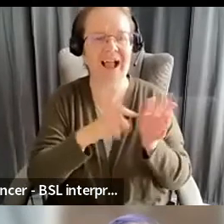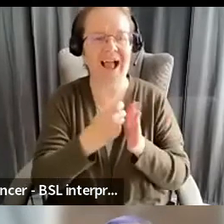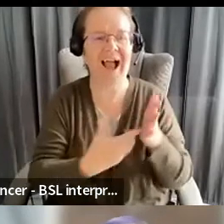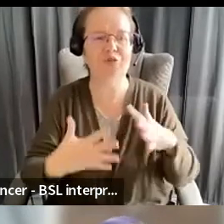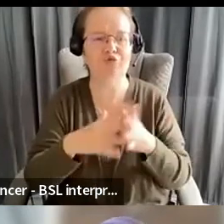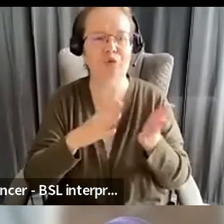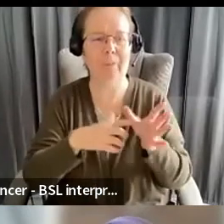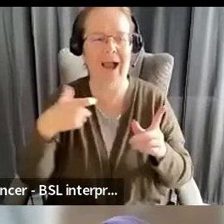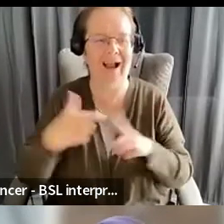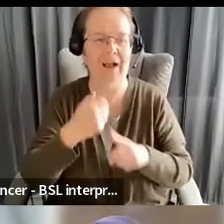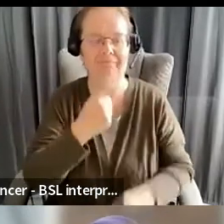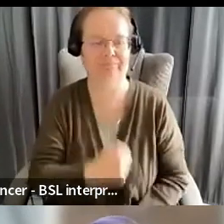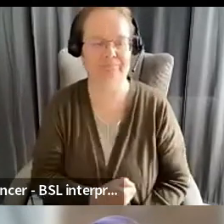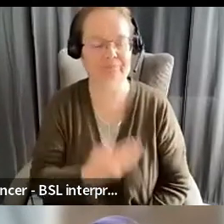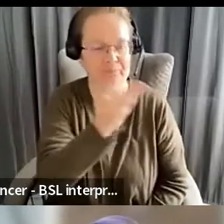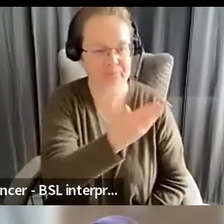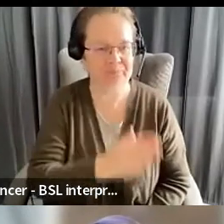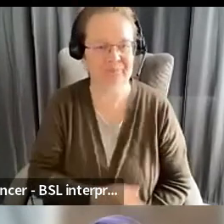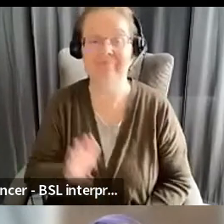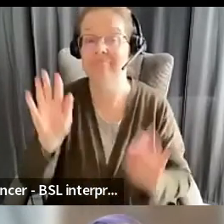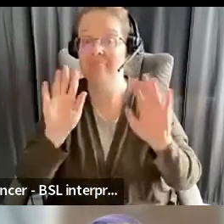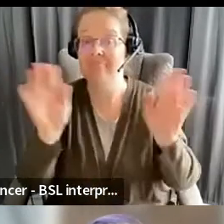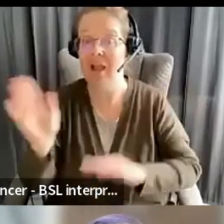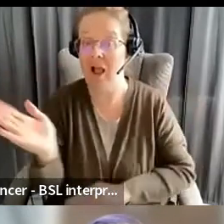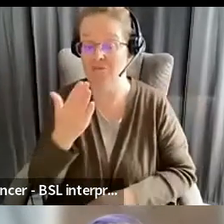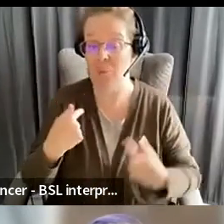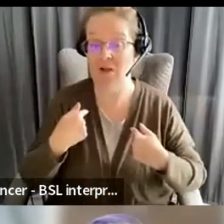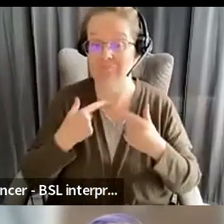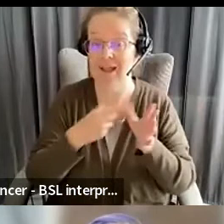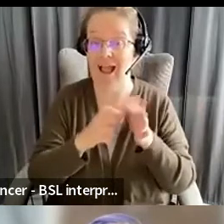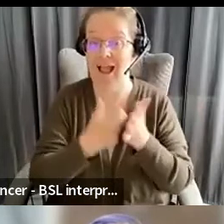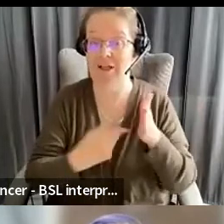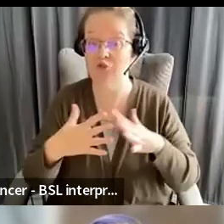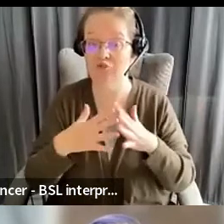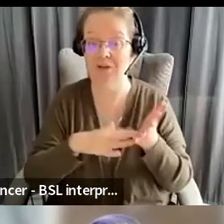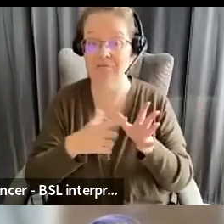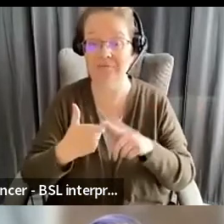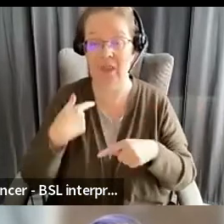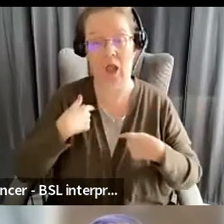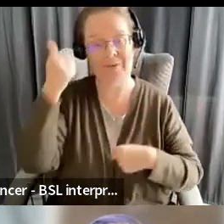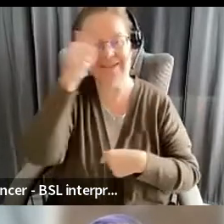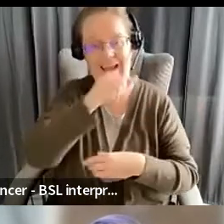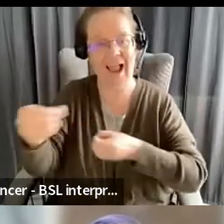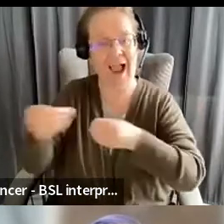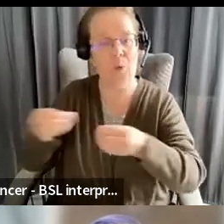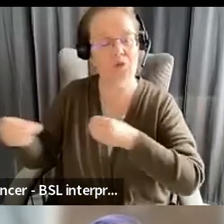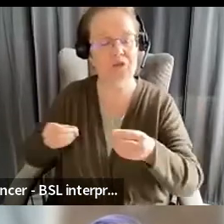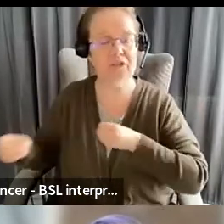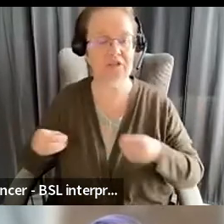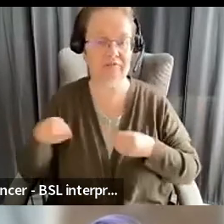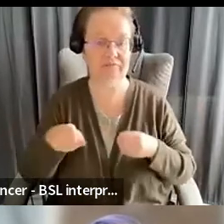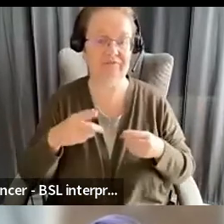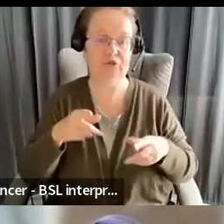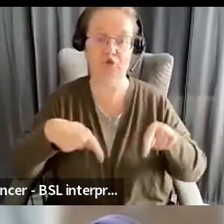Mack. Hi there. Hi, everyone. So I'm Andrew Mack. I'm the Talent Acquisition Director for UK